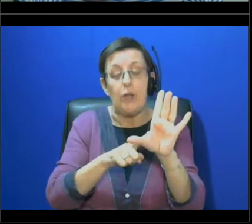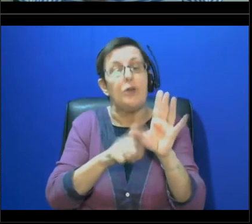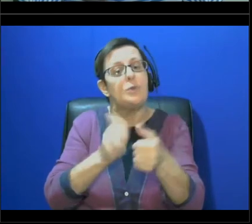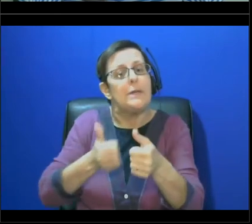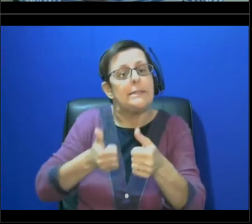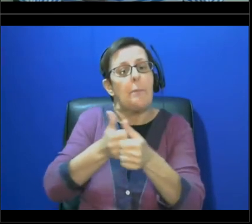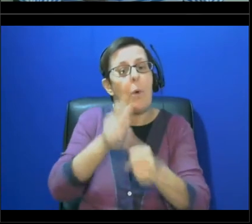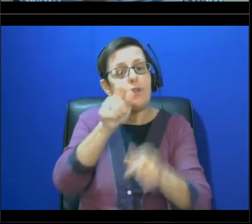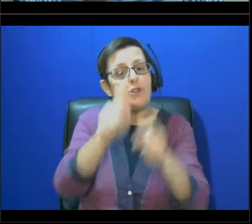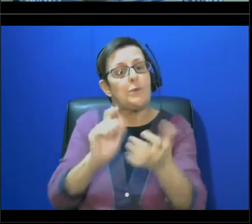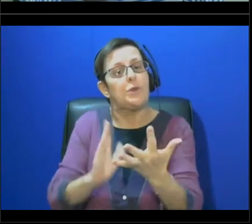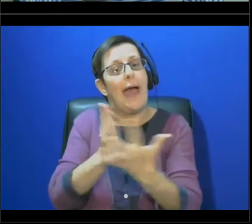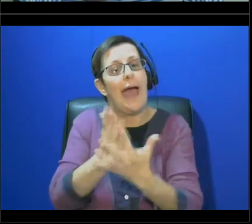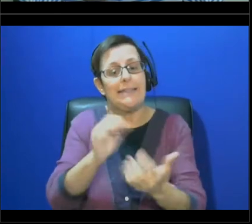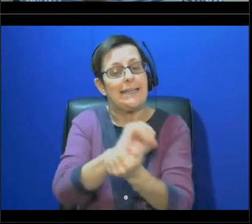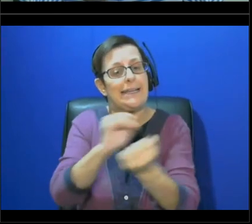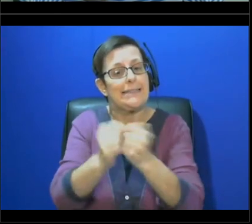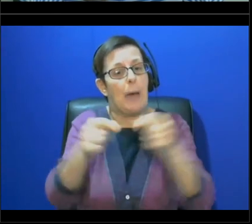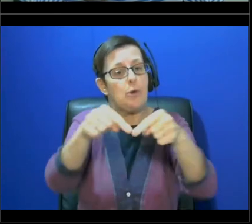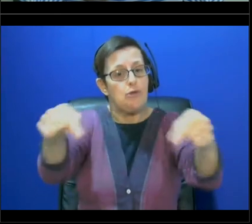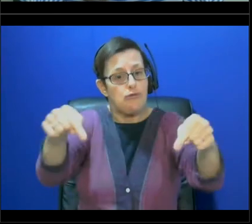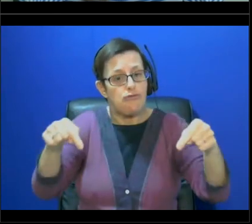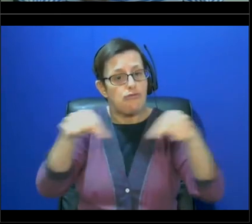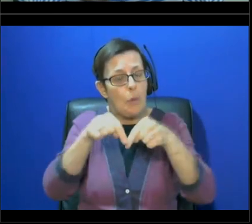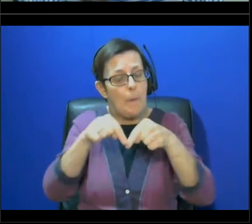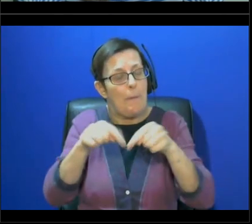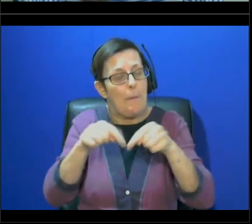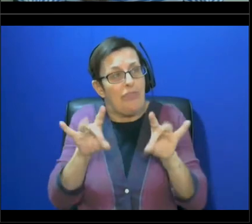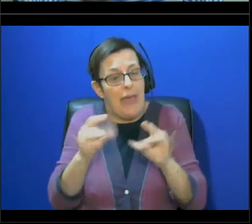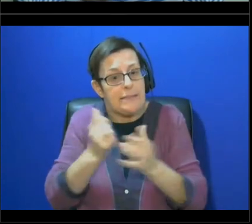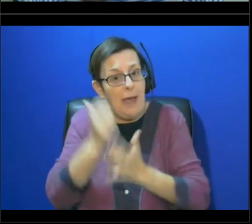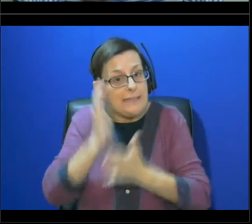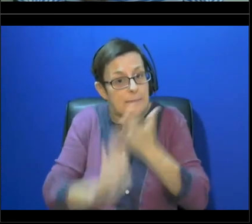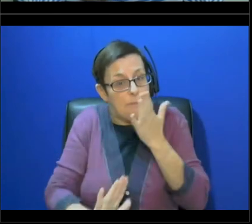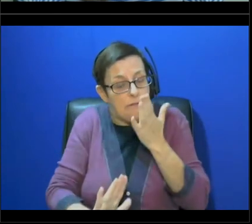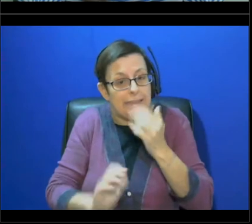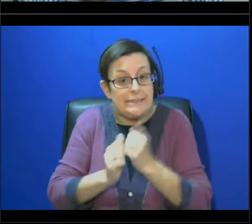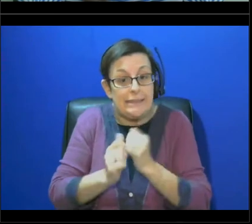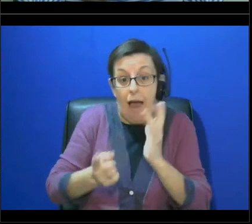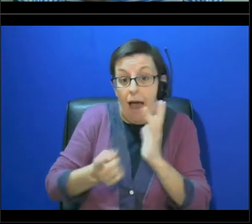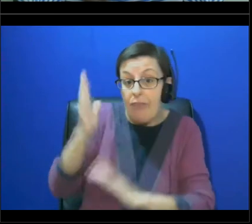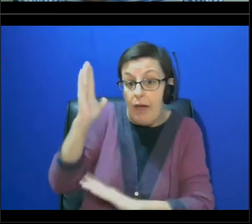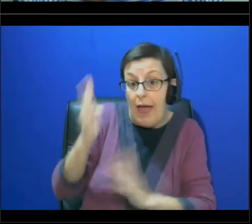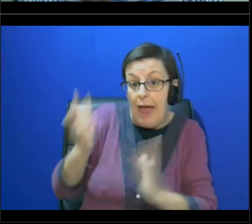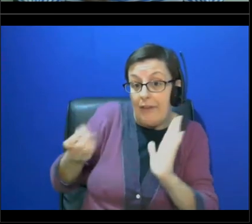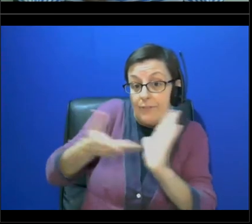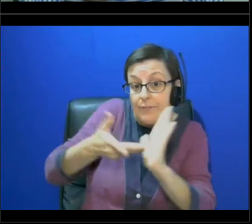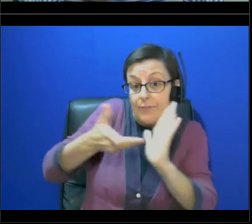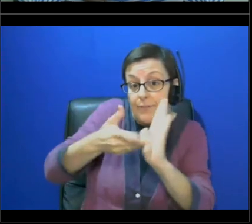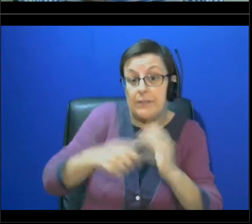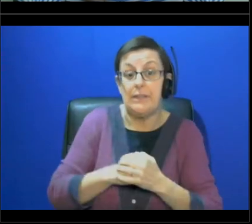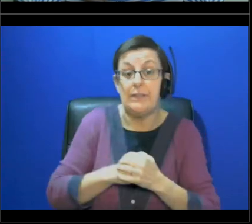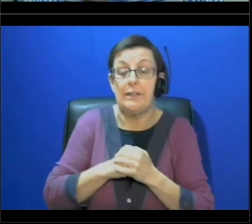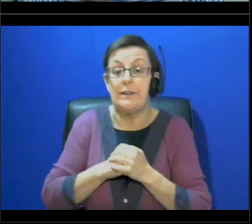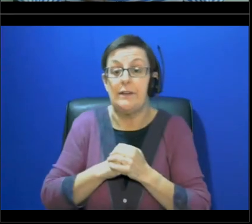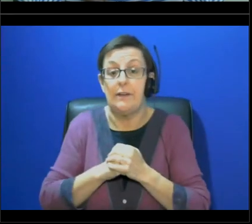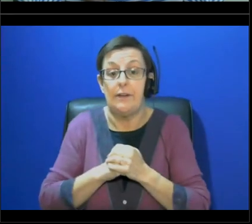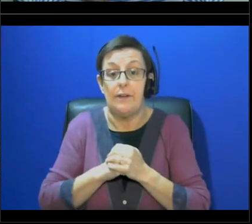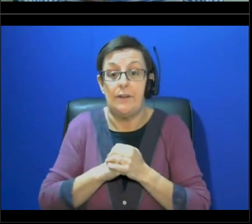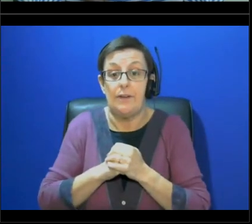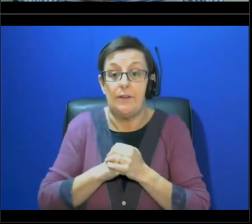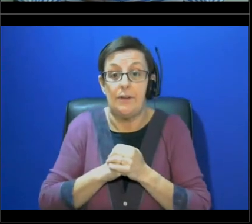thing. But yeah, that's probably all my experience. I don't know if any of the others have got ideas. Sarah, I think that's a really